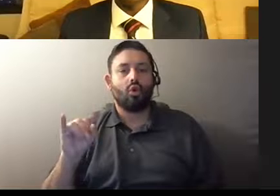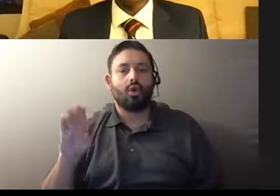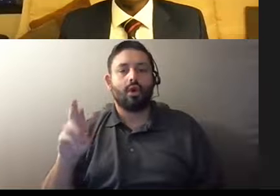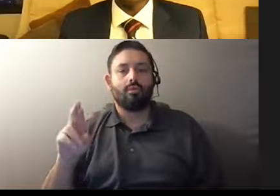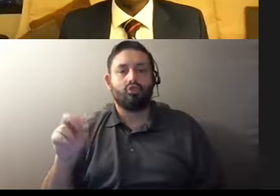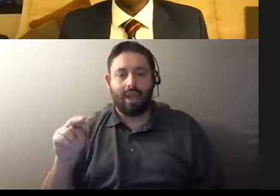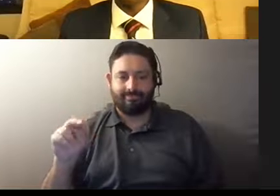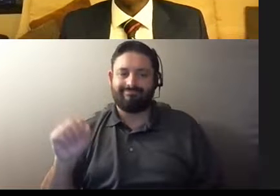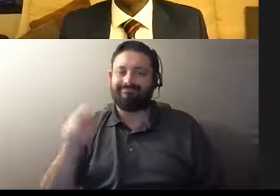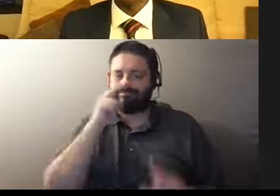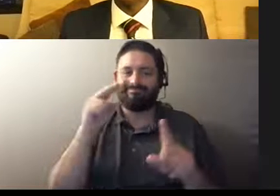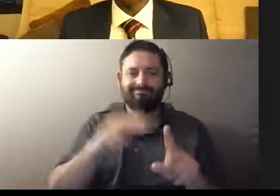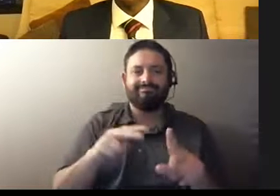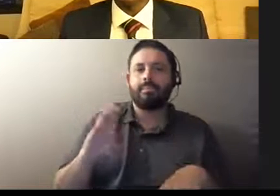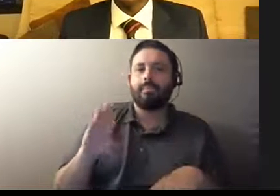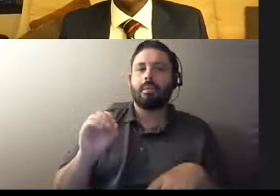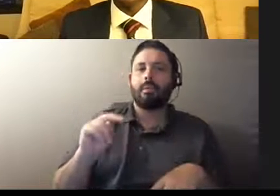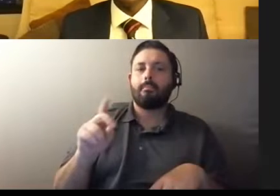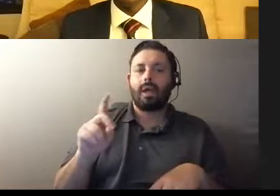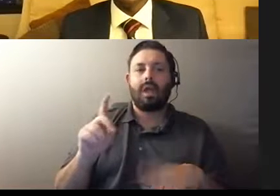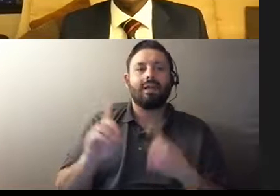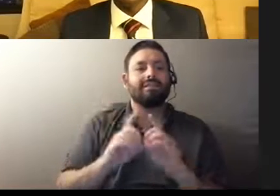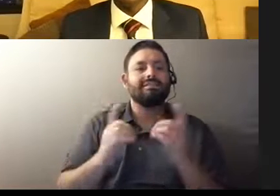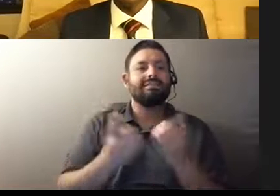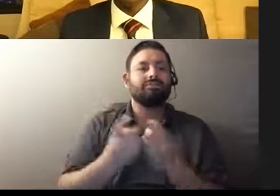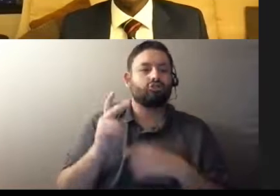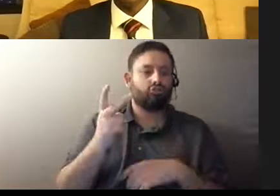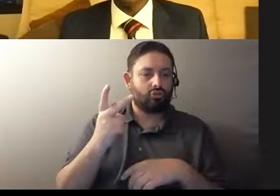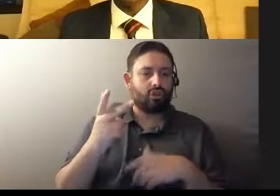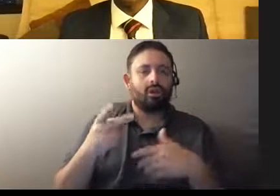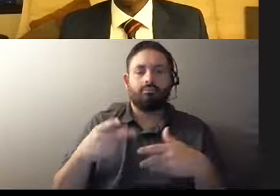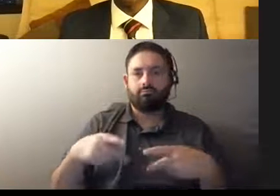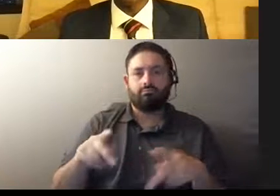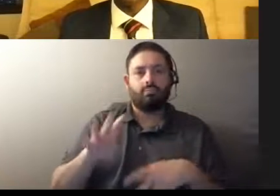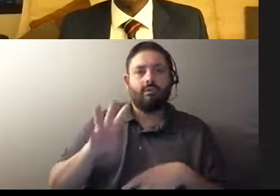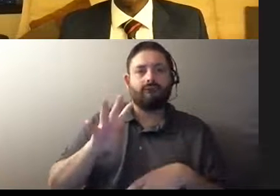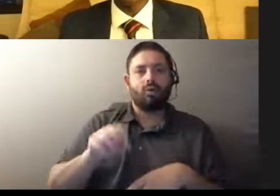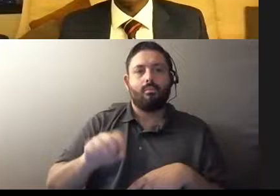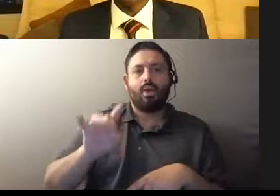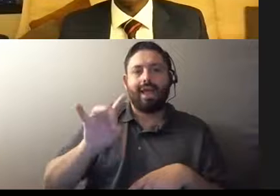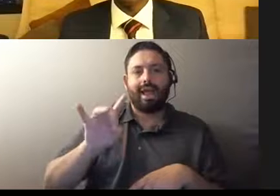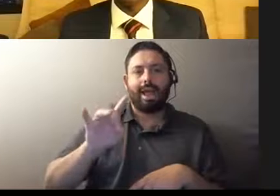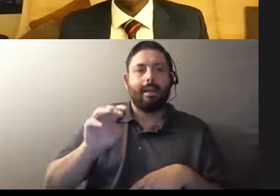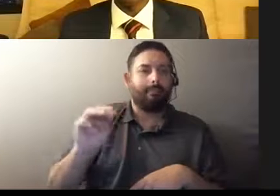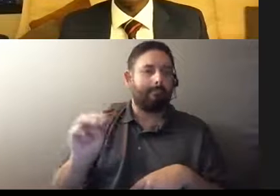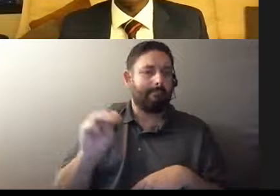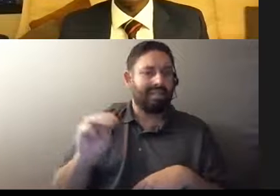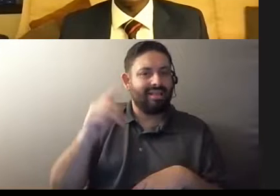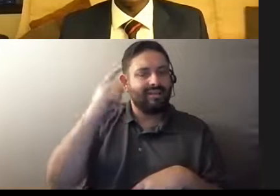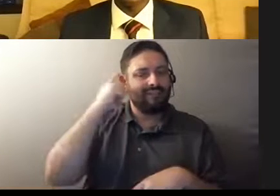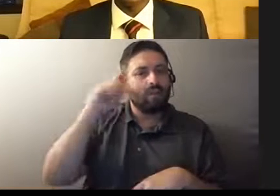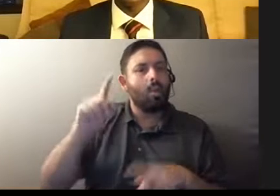bonds. District 2 was allotted $4.8 million just for pedestrian